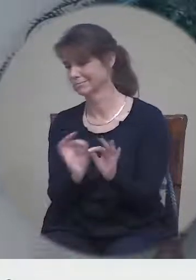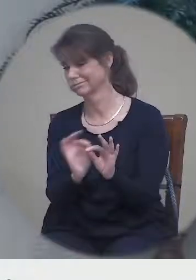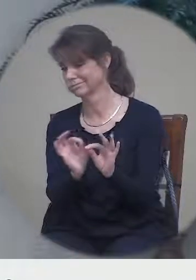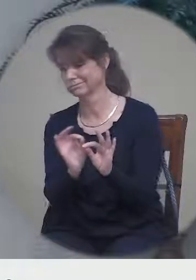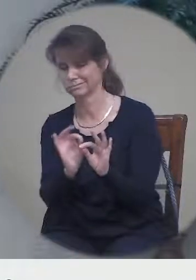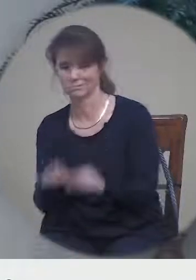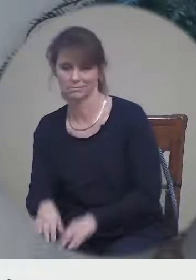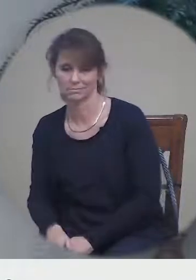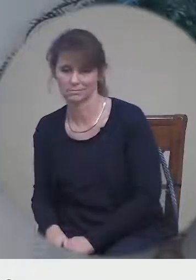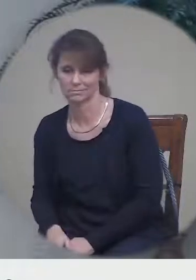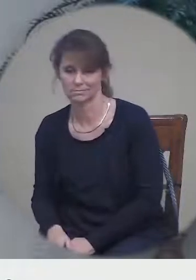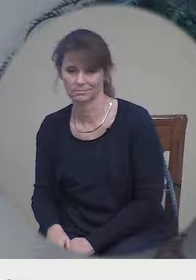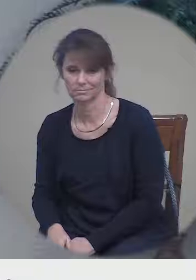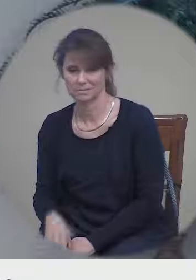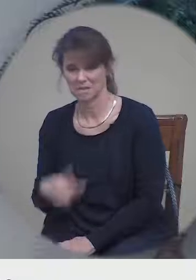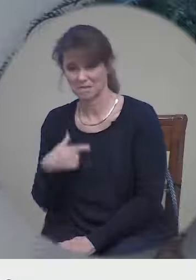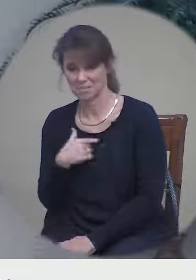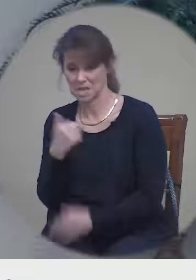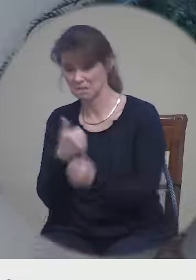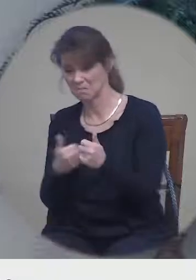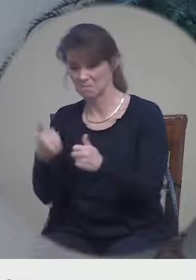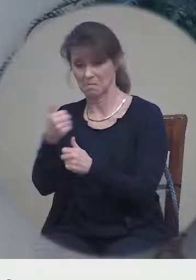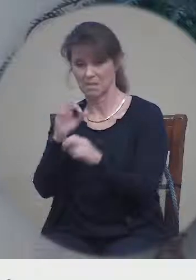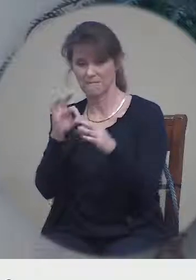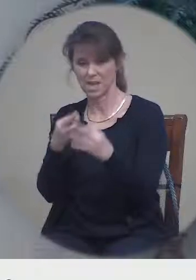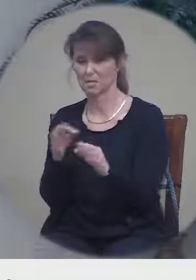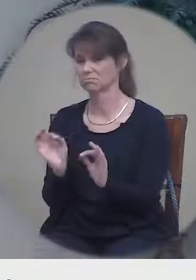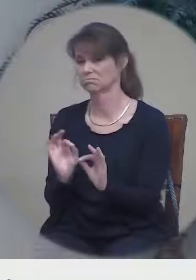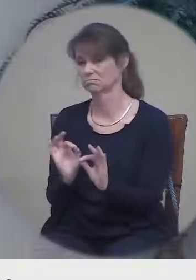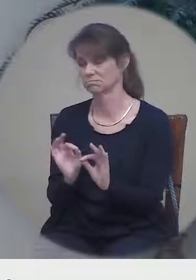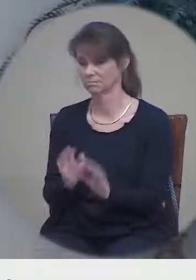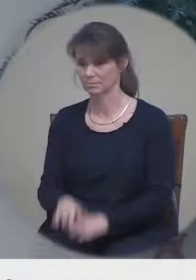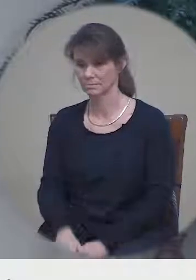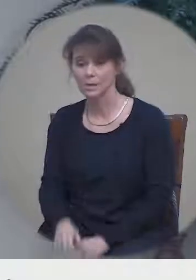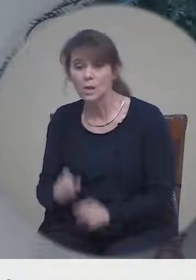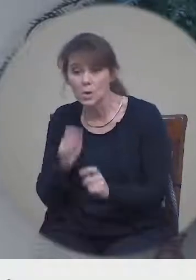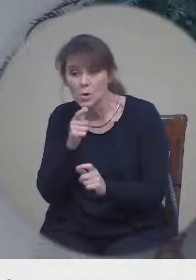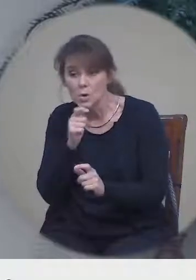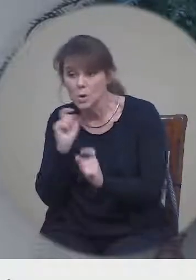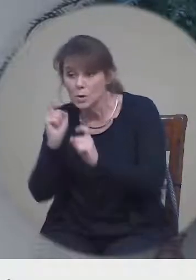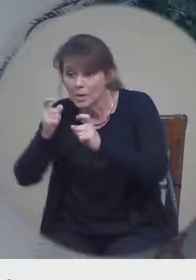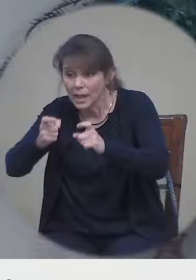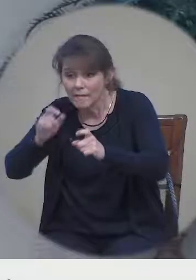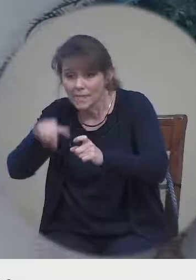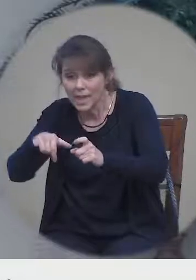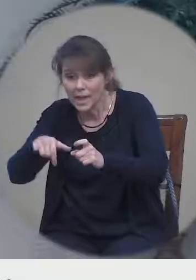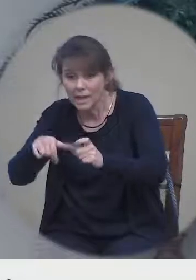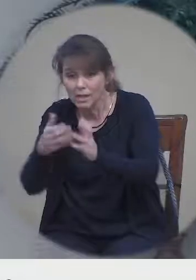thing. Wasn't special. Who gave him that birthright by law?